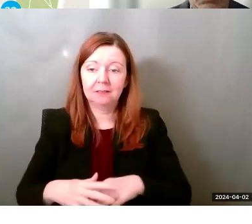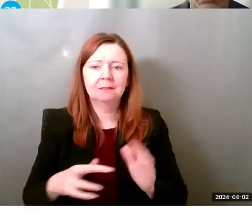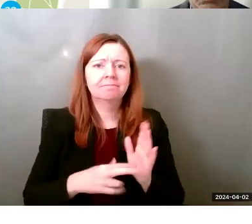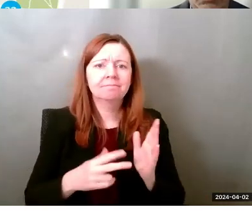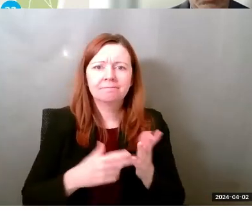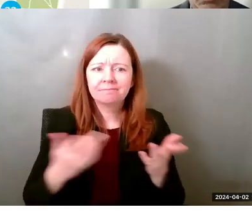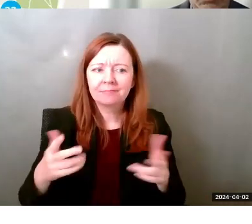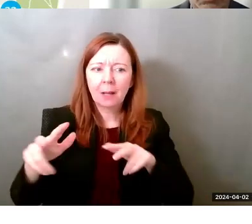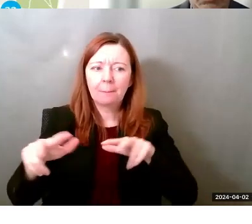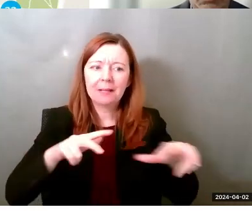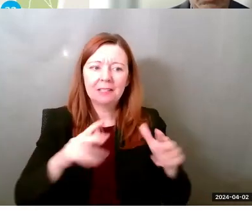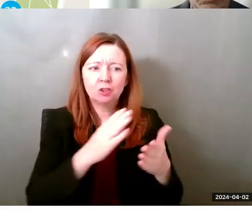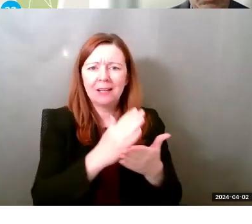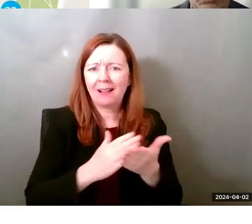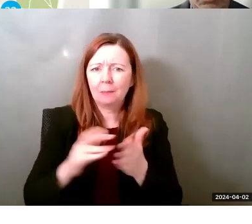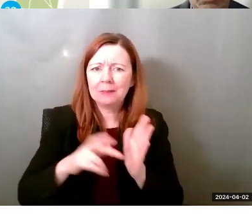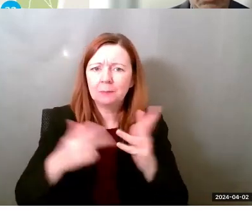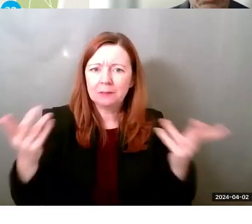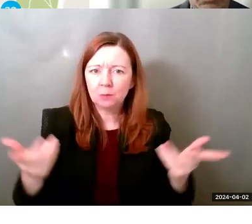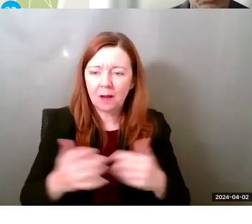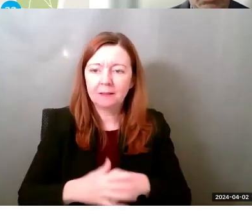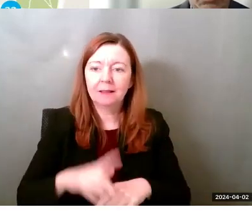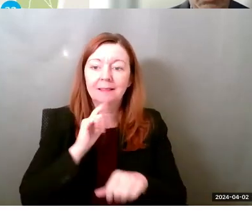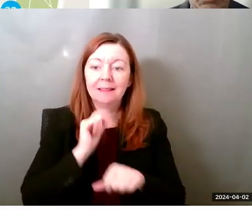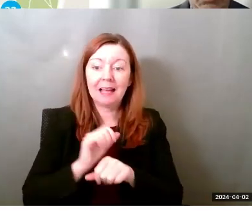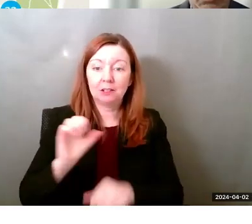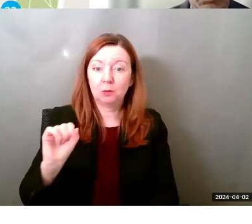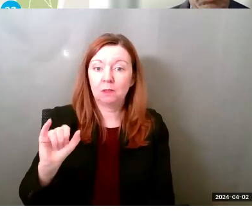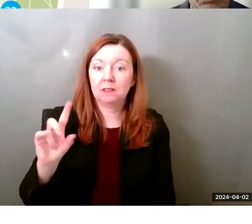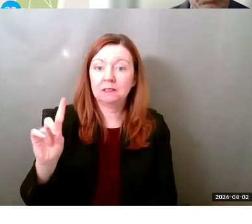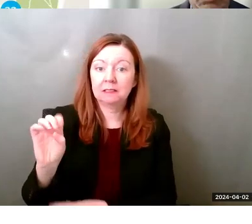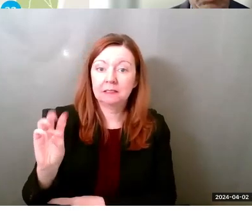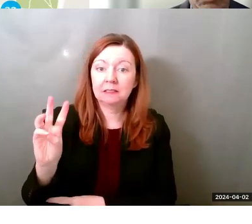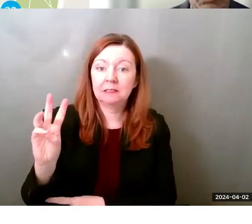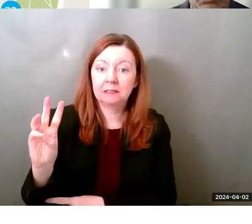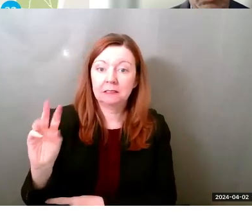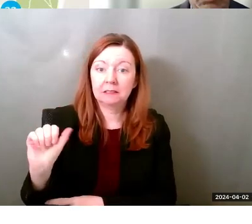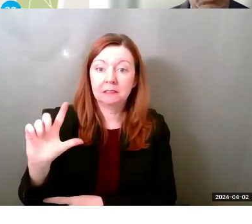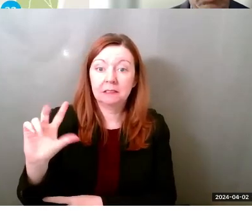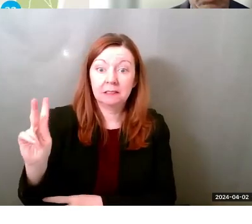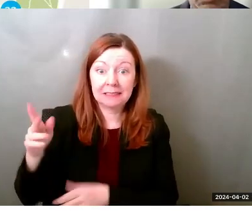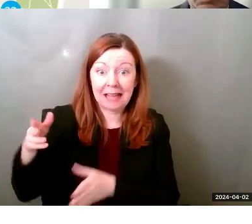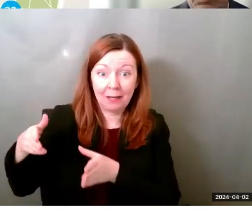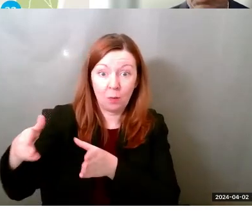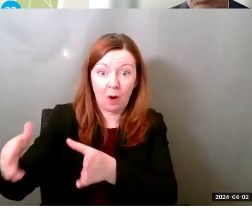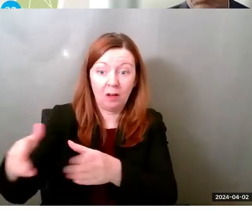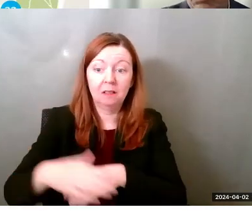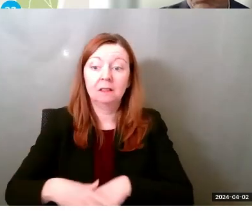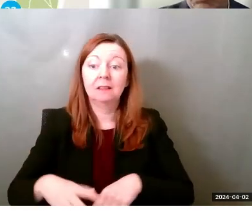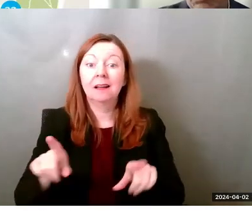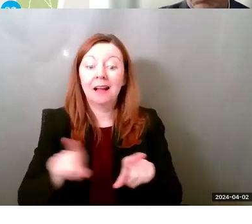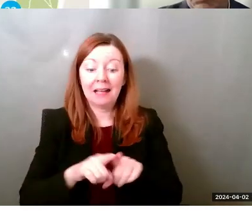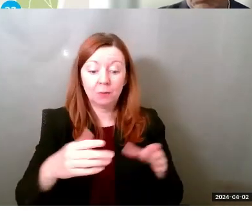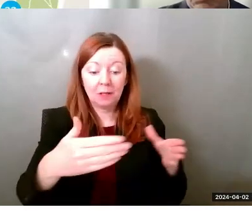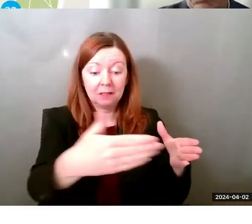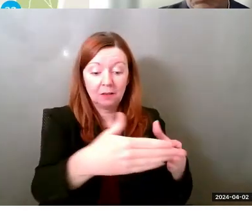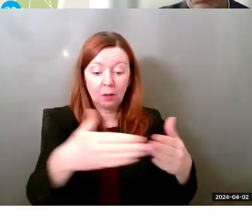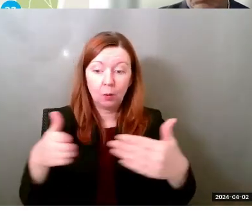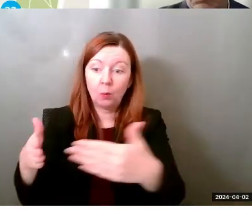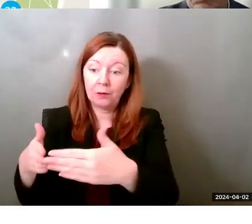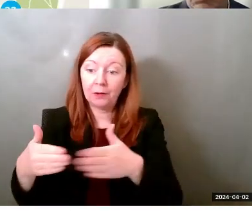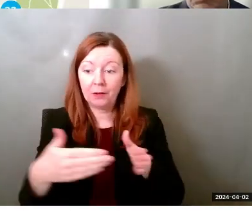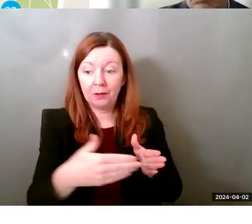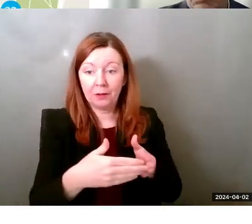by pedestrian elements is the actual sidewalk in the vicinity of the intersection, as well as the corner areas at the